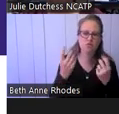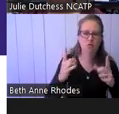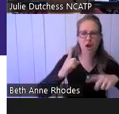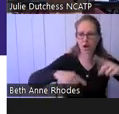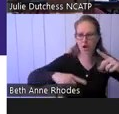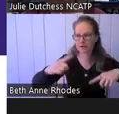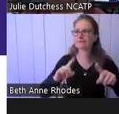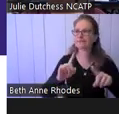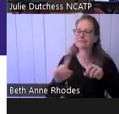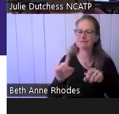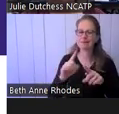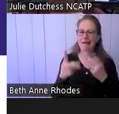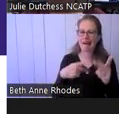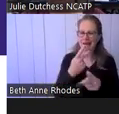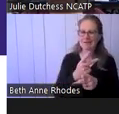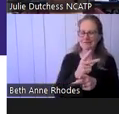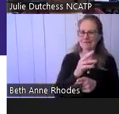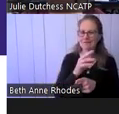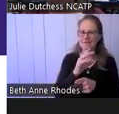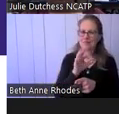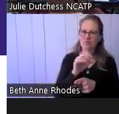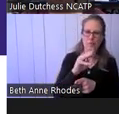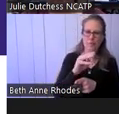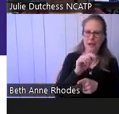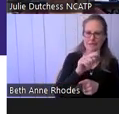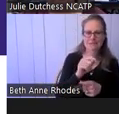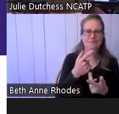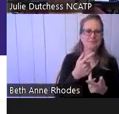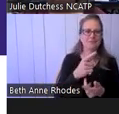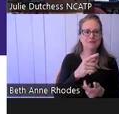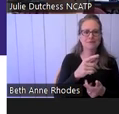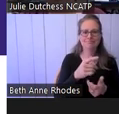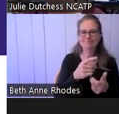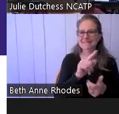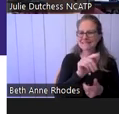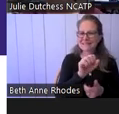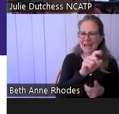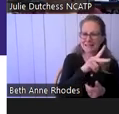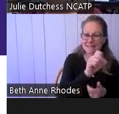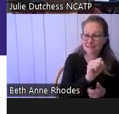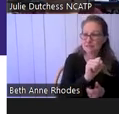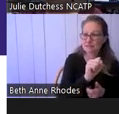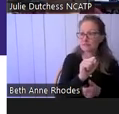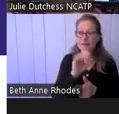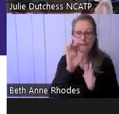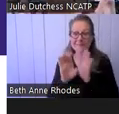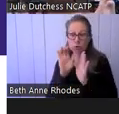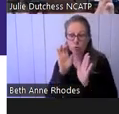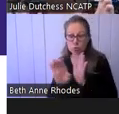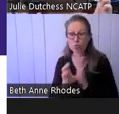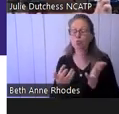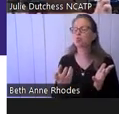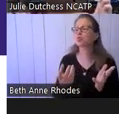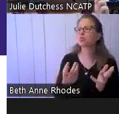as text, contacts, task lists, image files, such as photos of like they could take